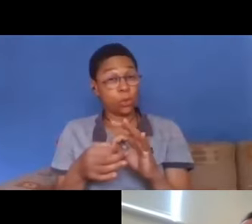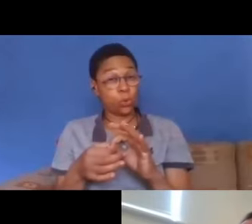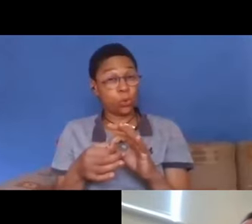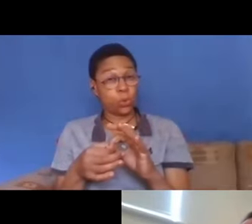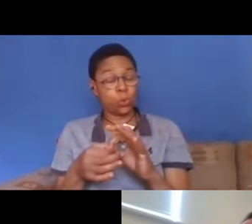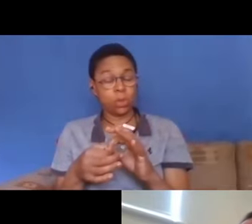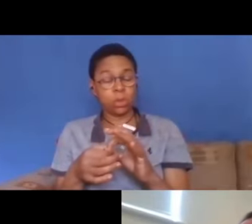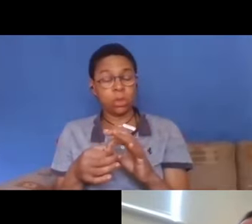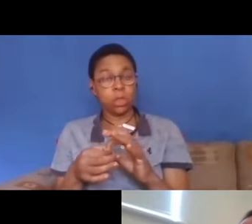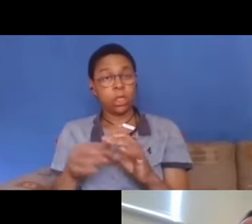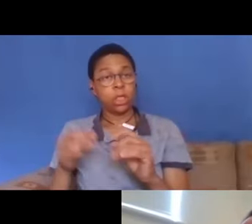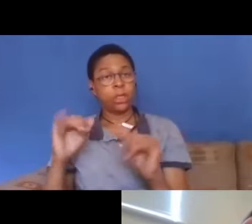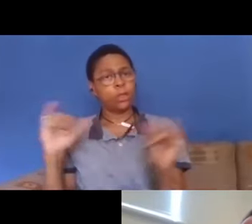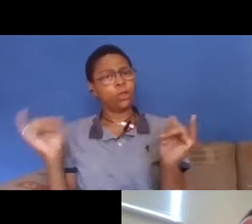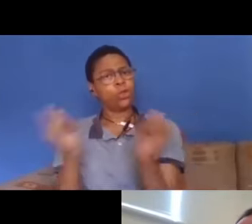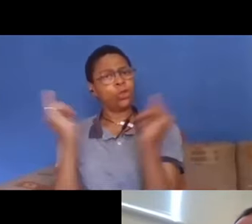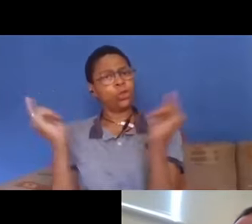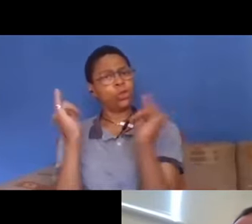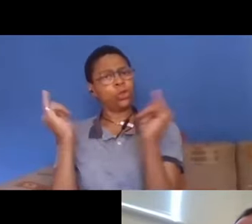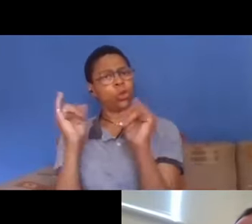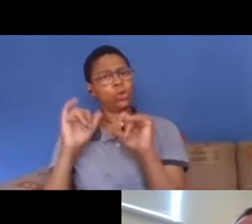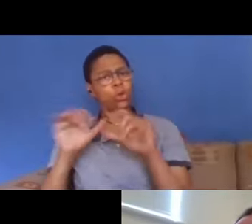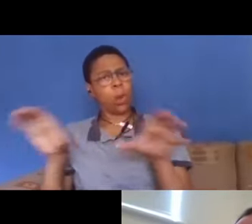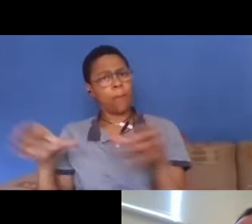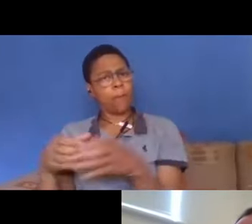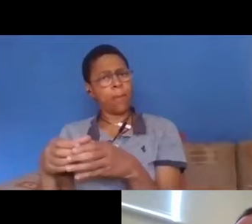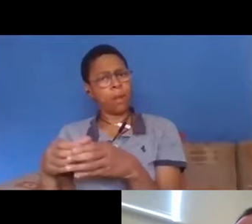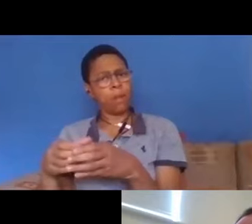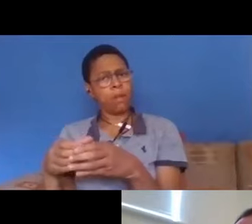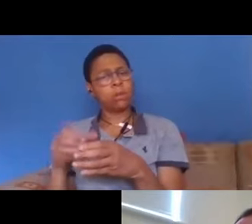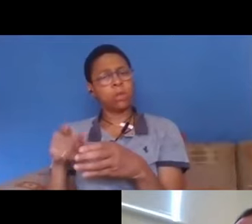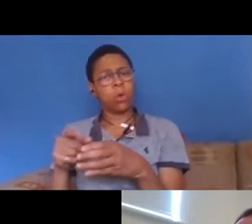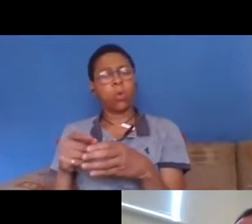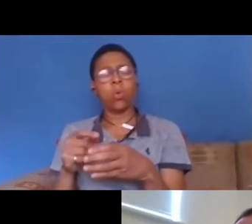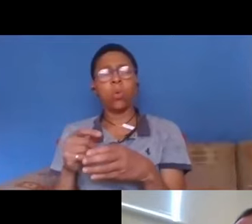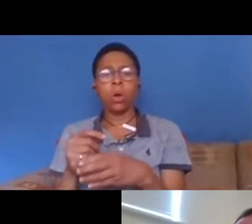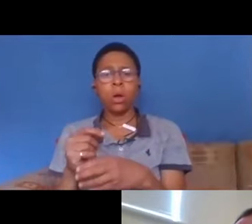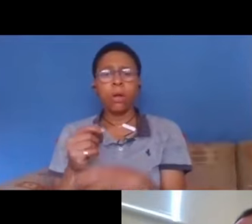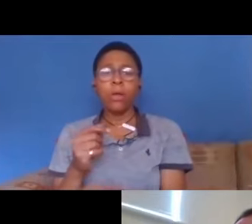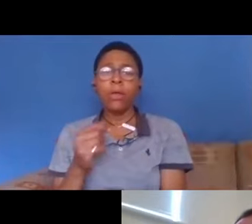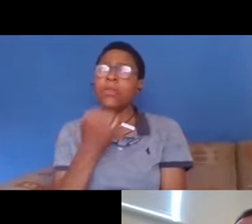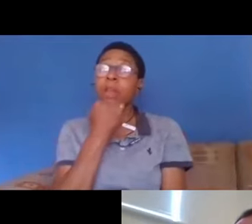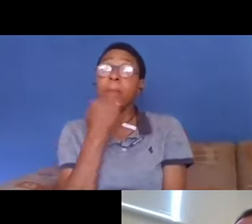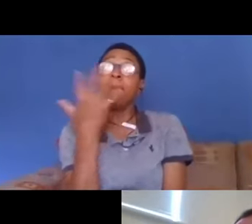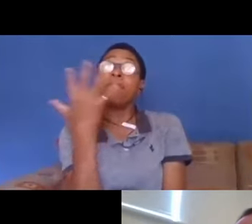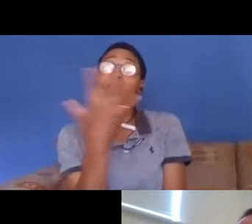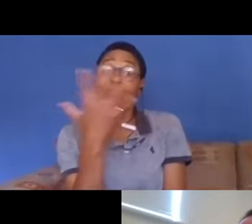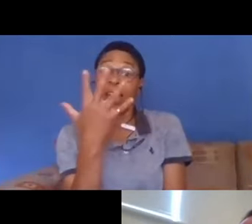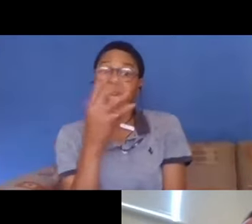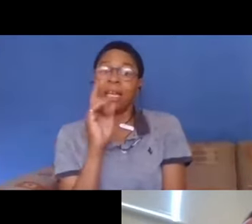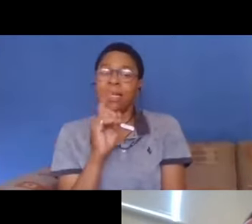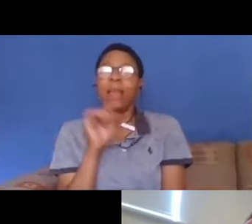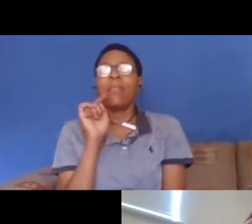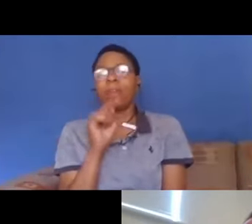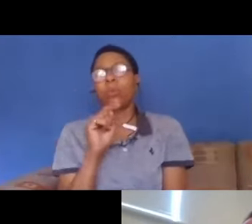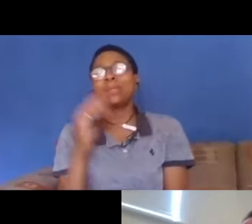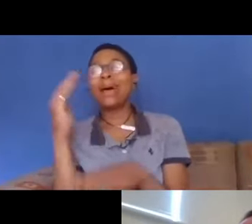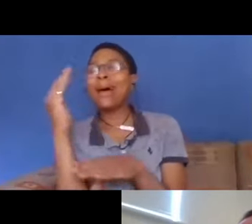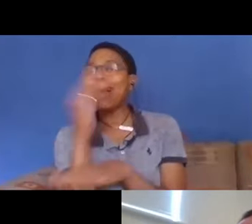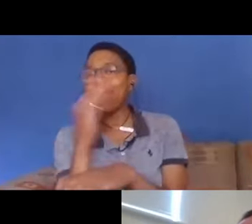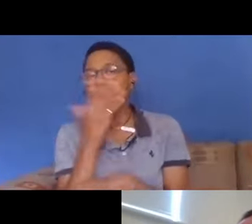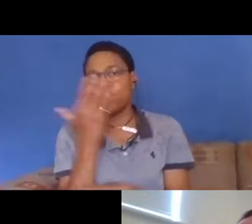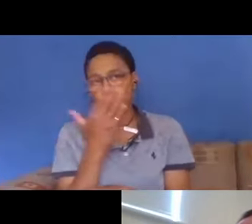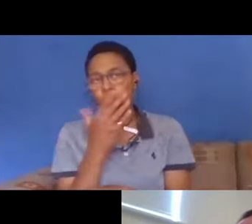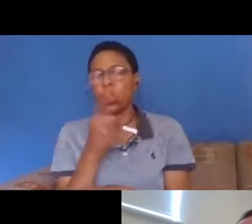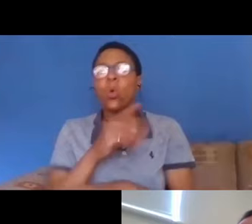15. So that that number 15 appears in the out of school settings guidance. So that's for children